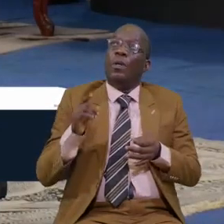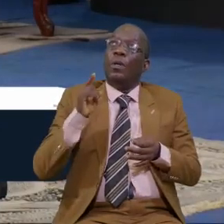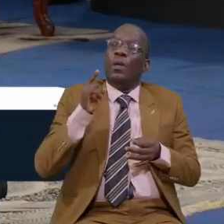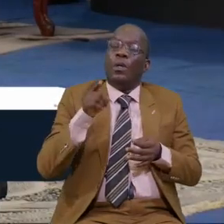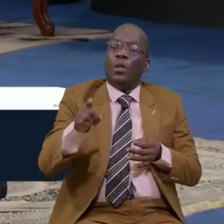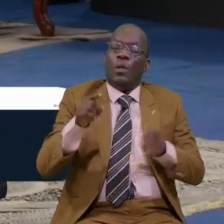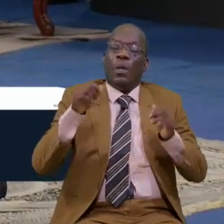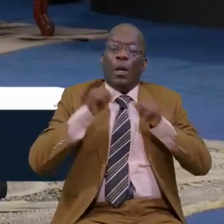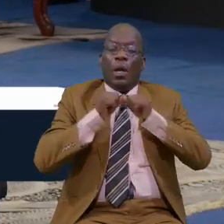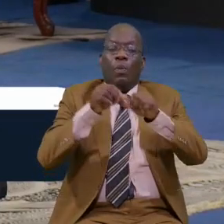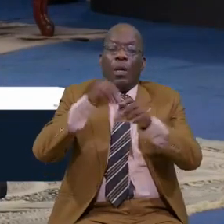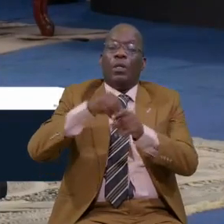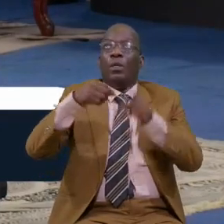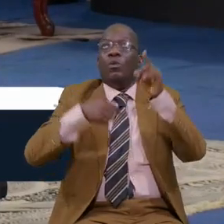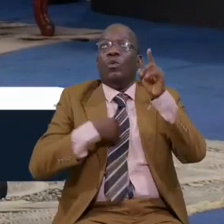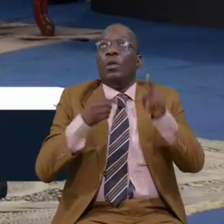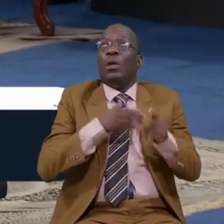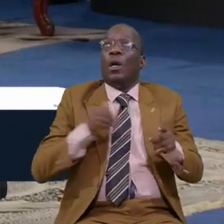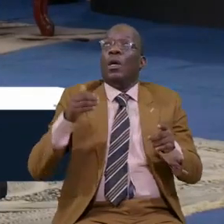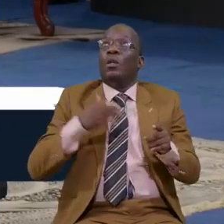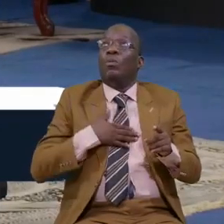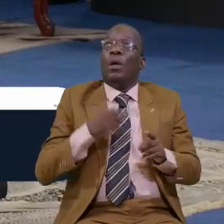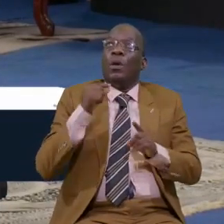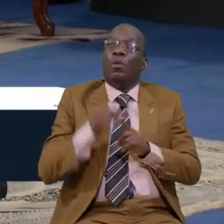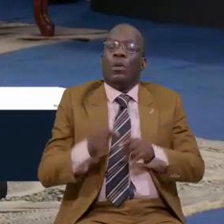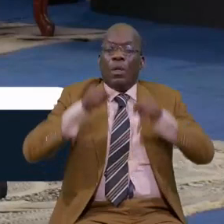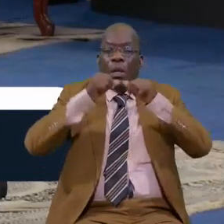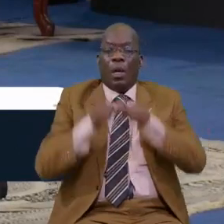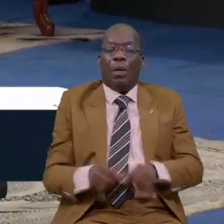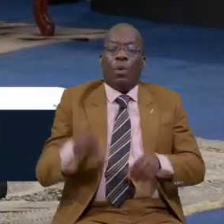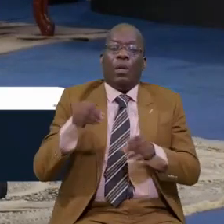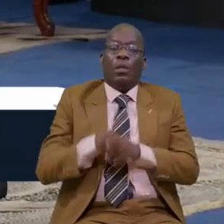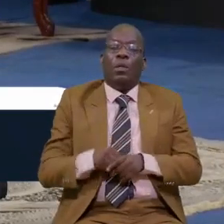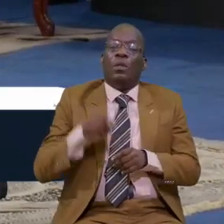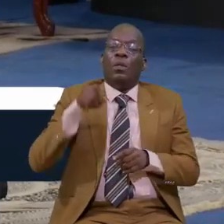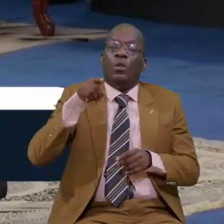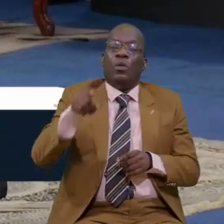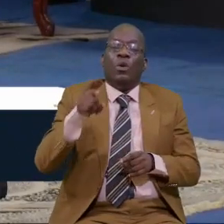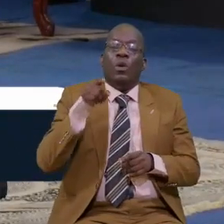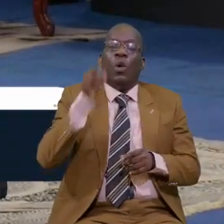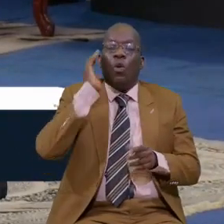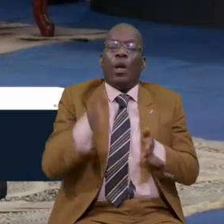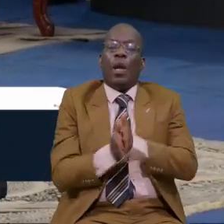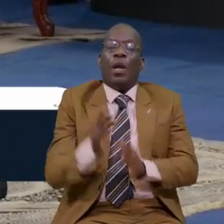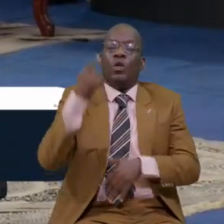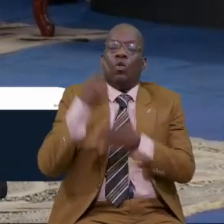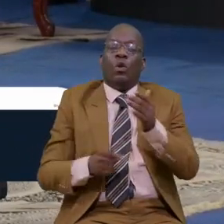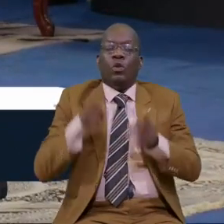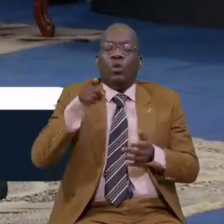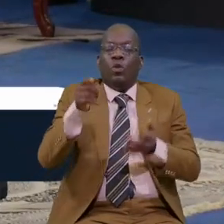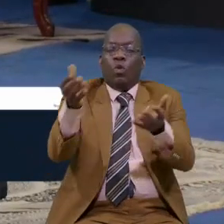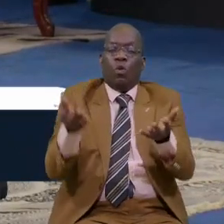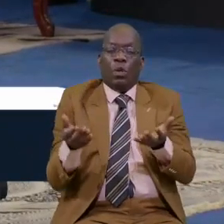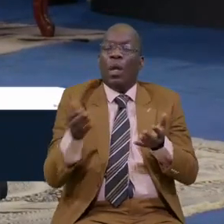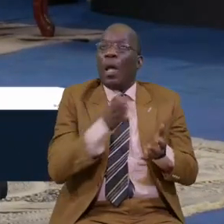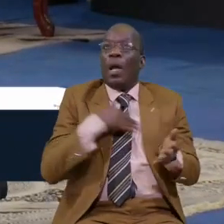words abide in you, ye shall ask what ye will, and it shall be done unto you. Look